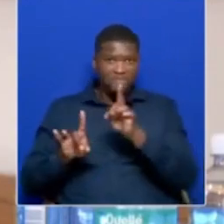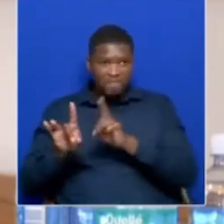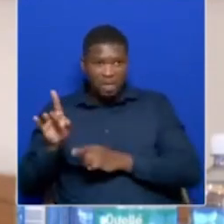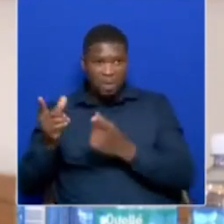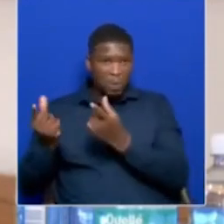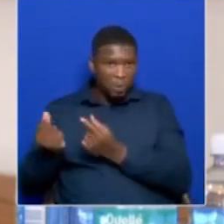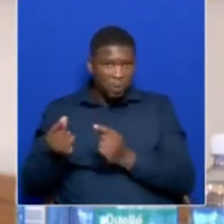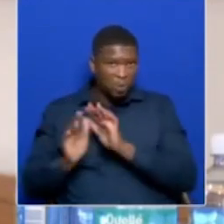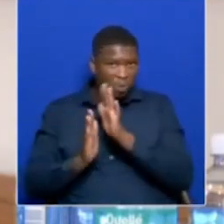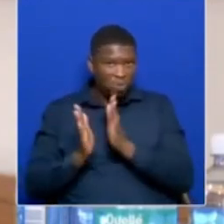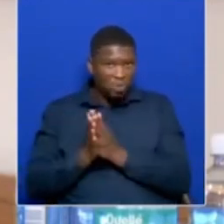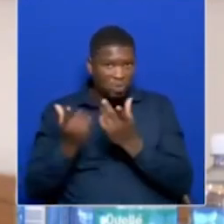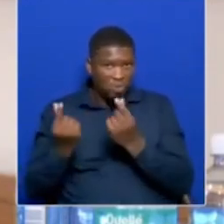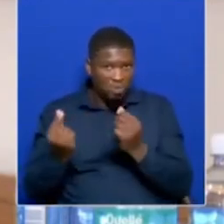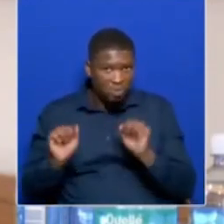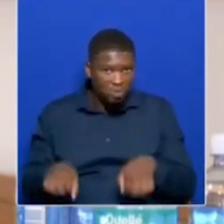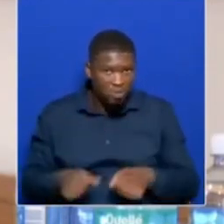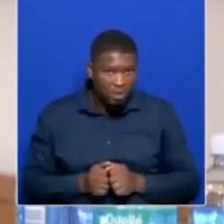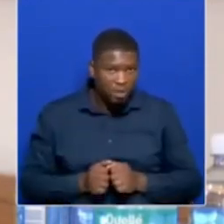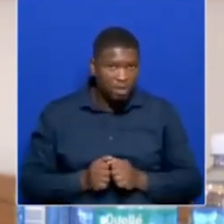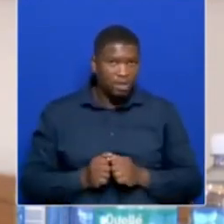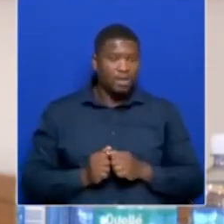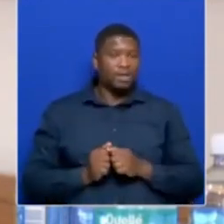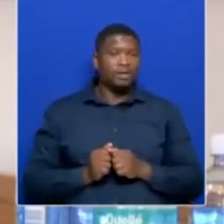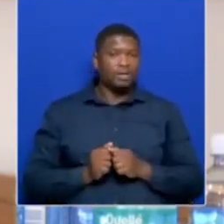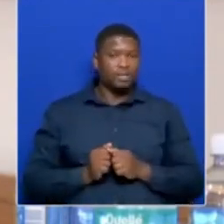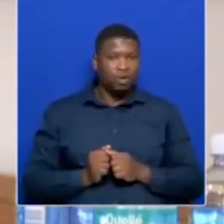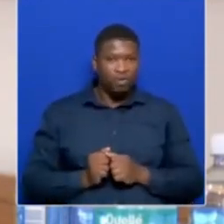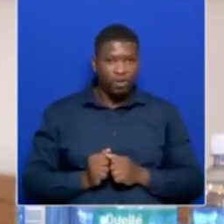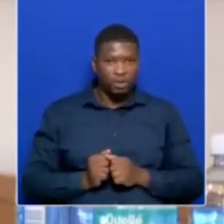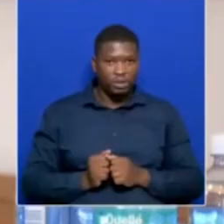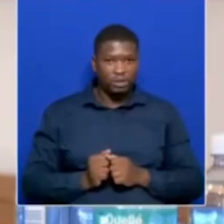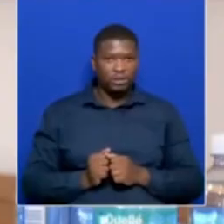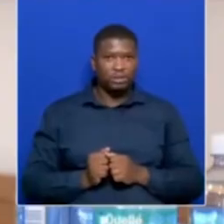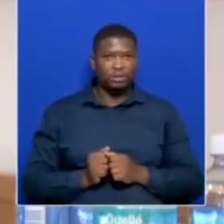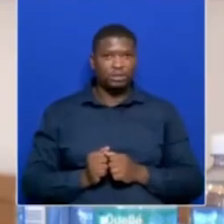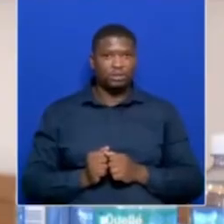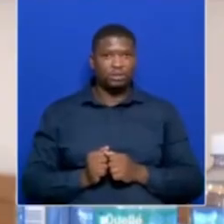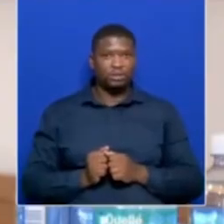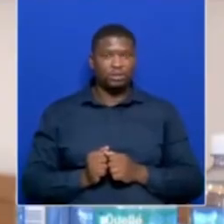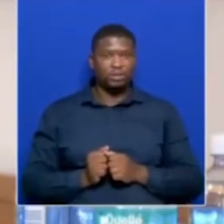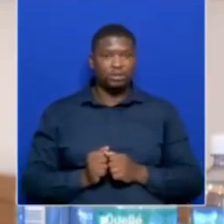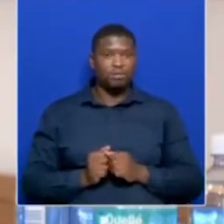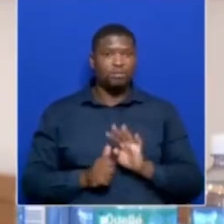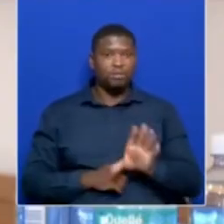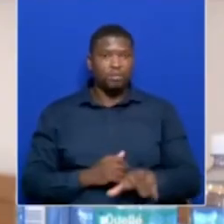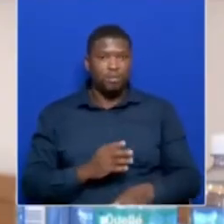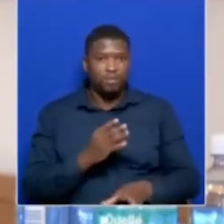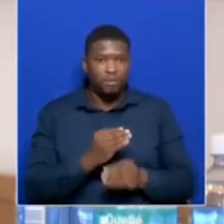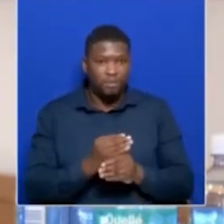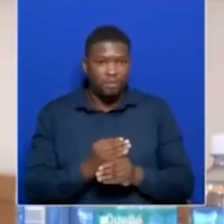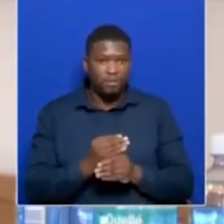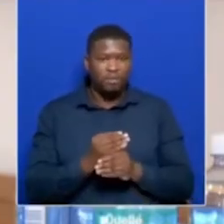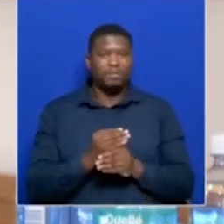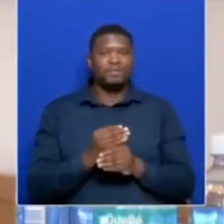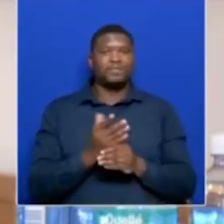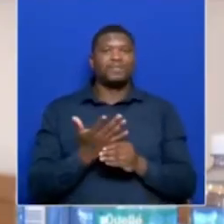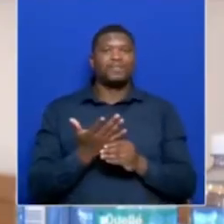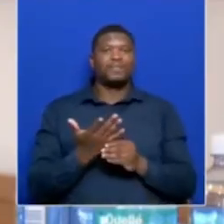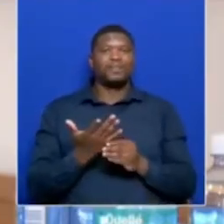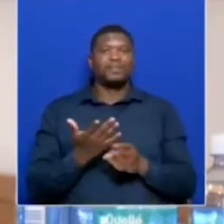halt their assassination. You go further then